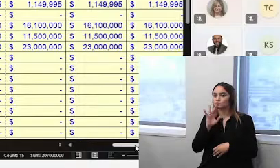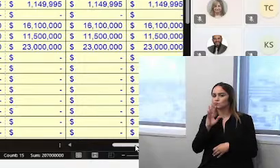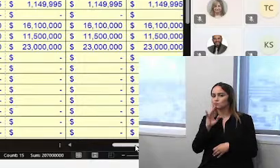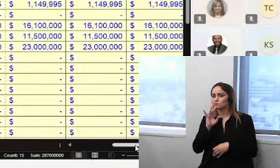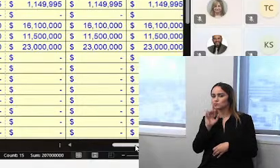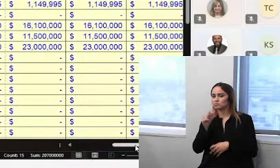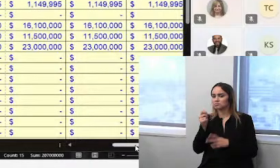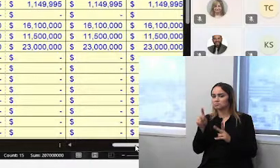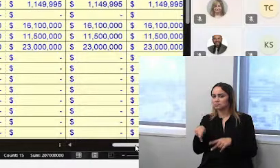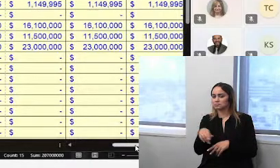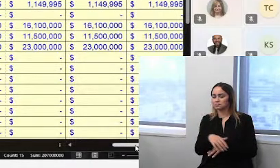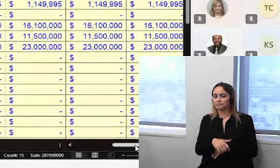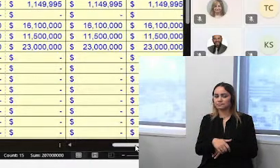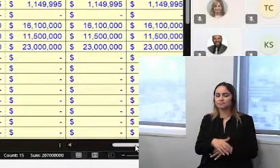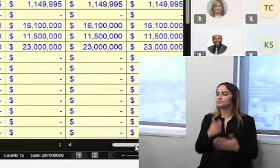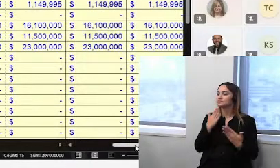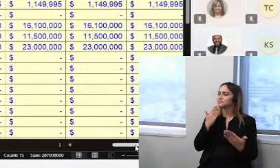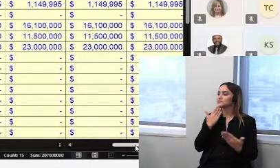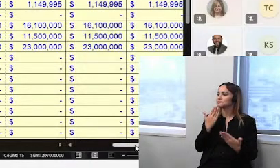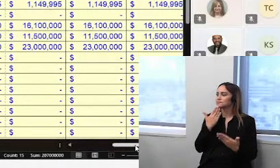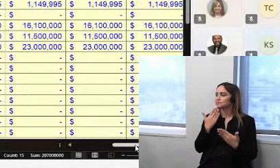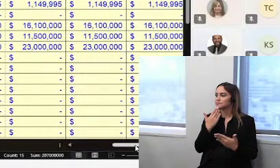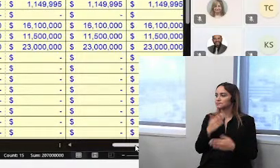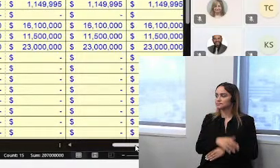Oh, 46. Thank you.